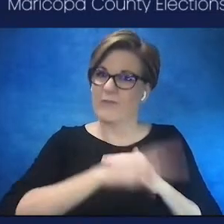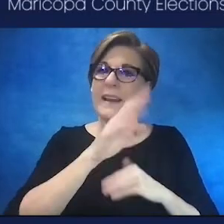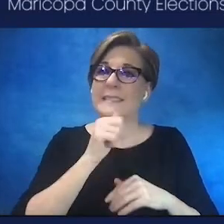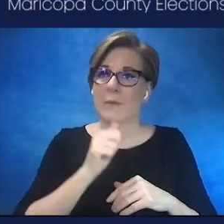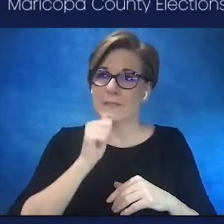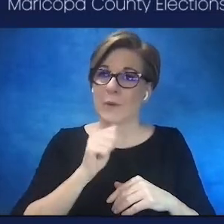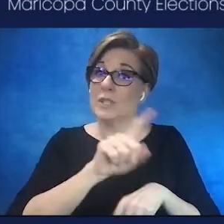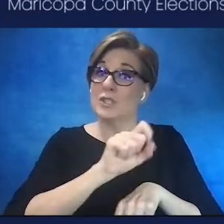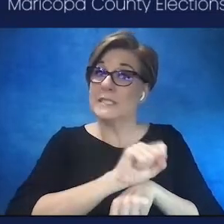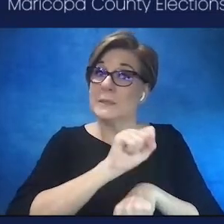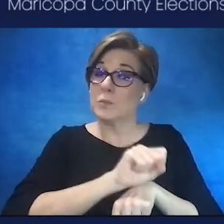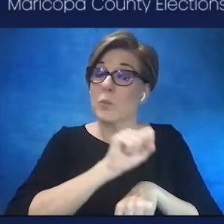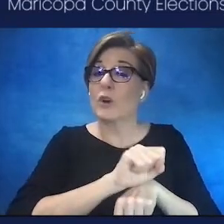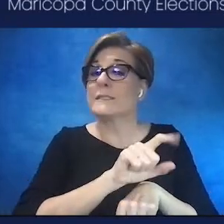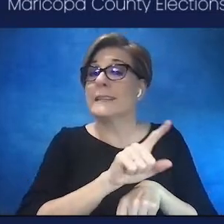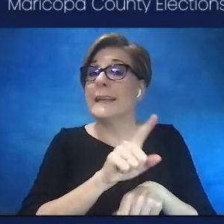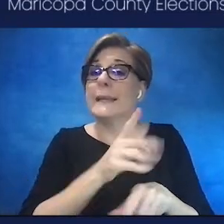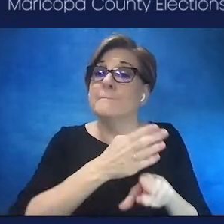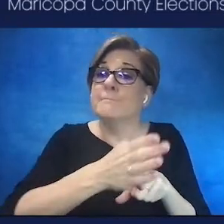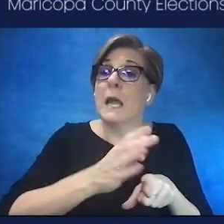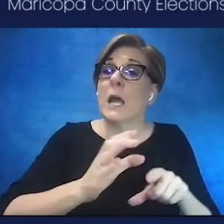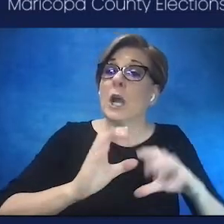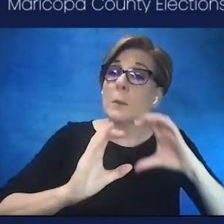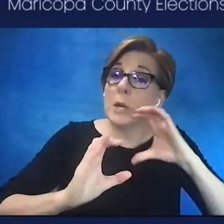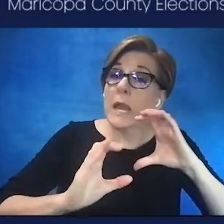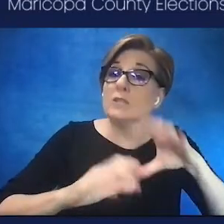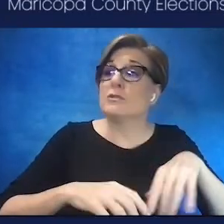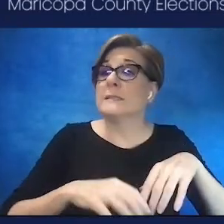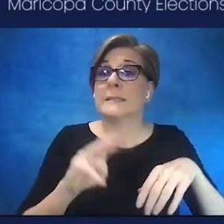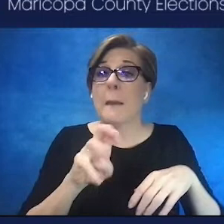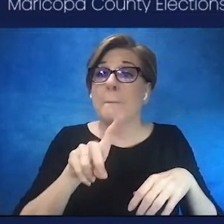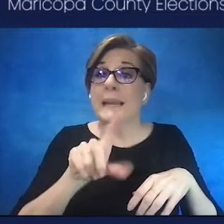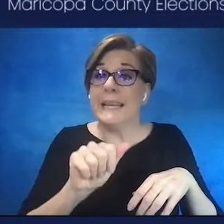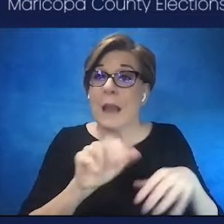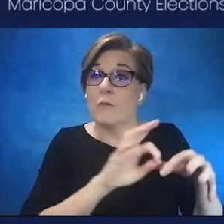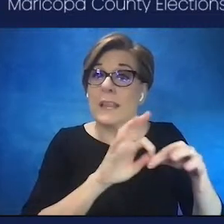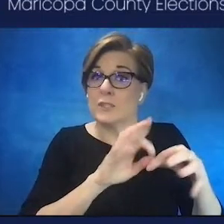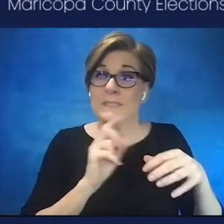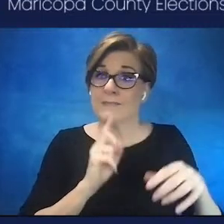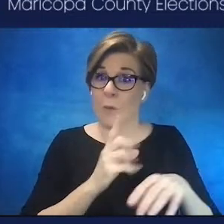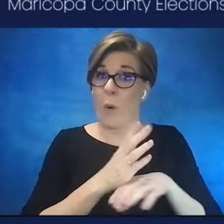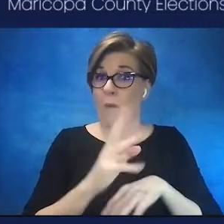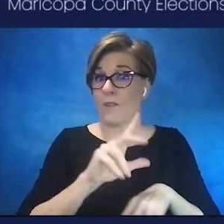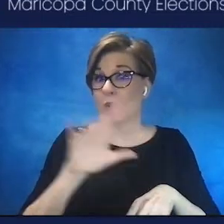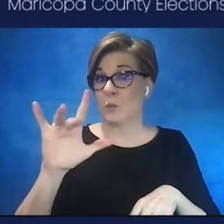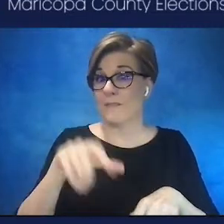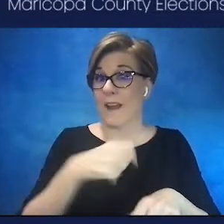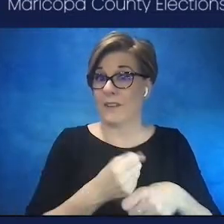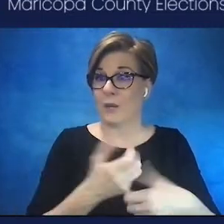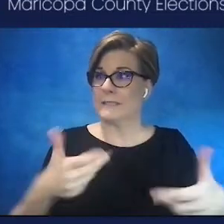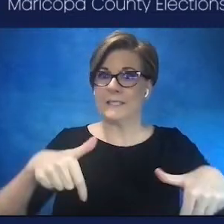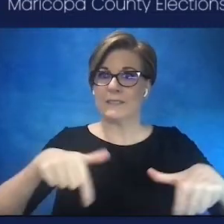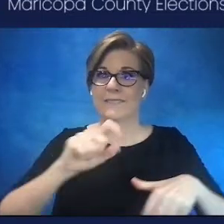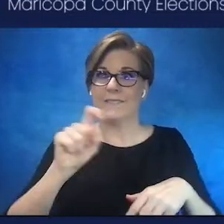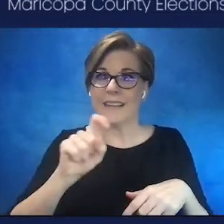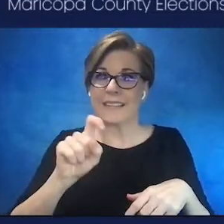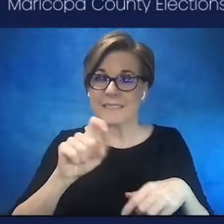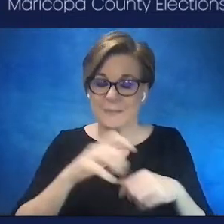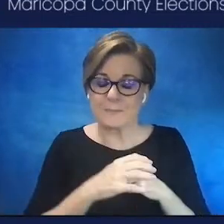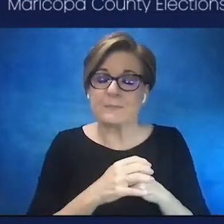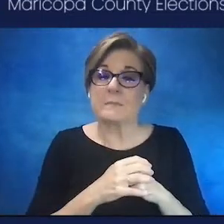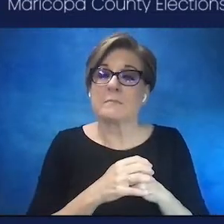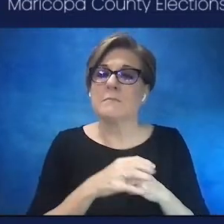who has worked in public sector communications and media relations for nearly 25 years in the greater Phoenix